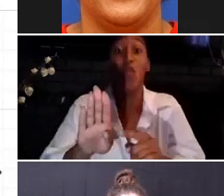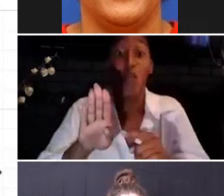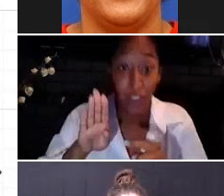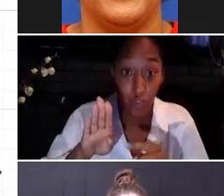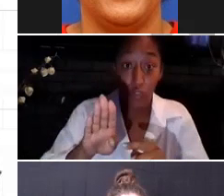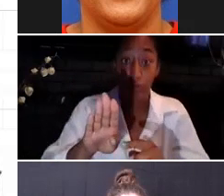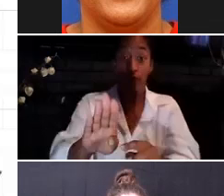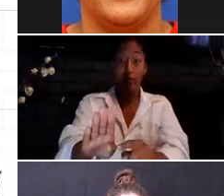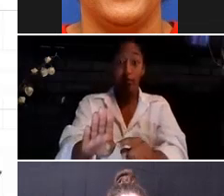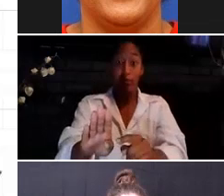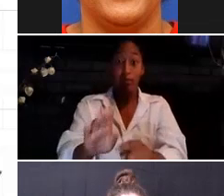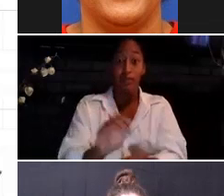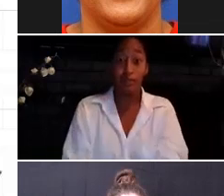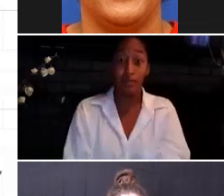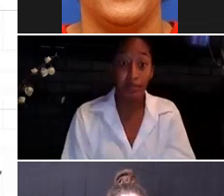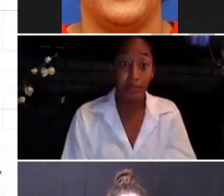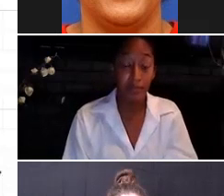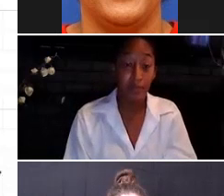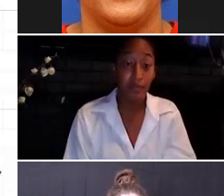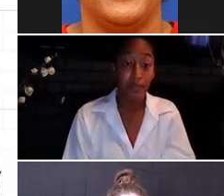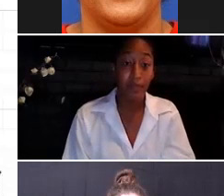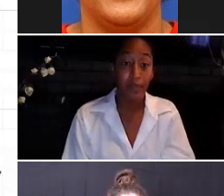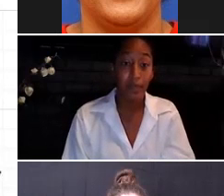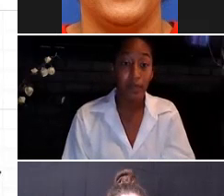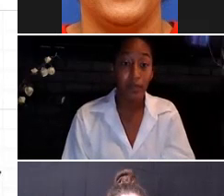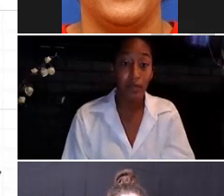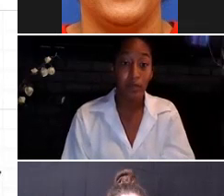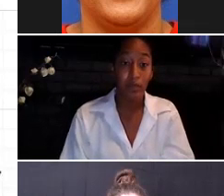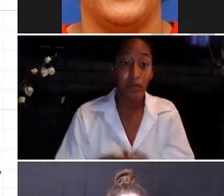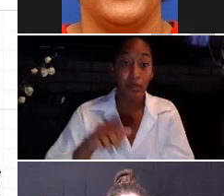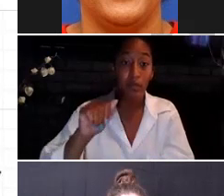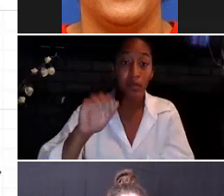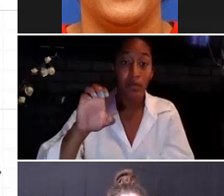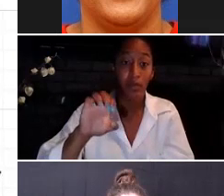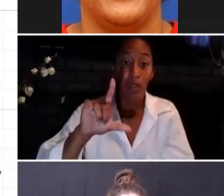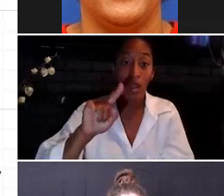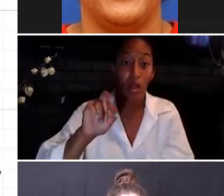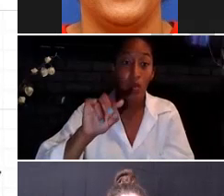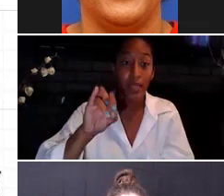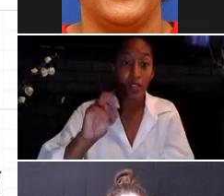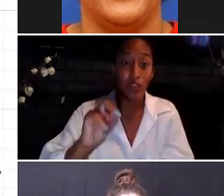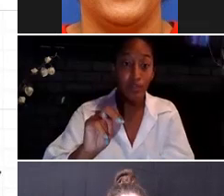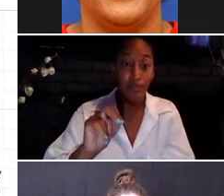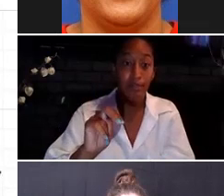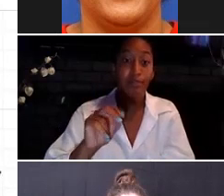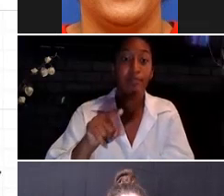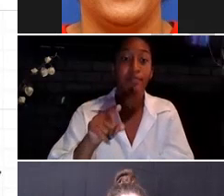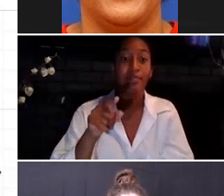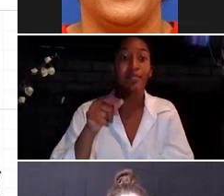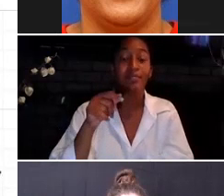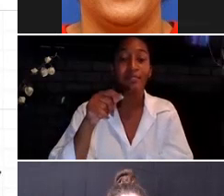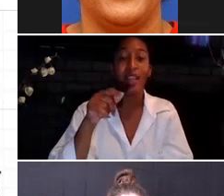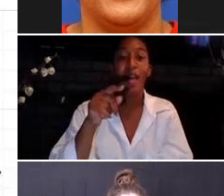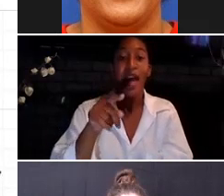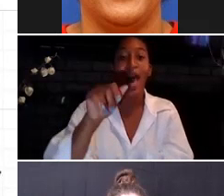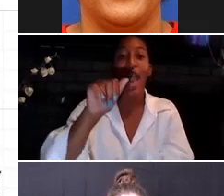constant. Ooh. I'm gonna get this pin down eventually. A is constant.